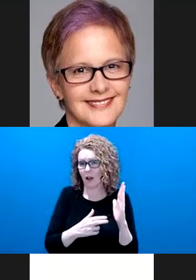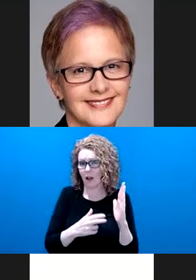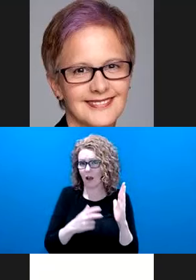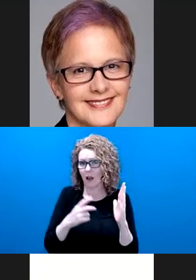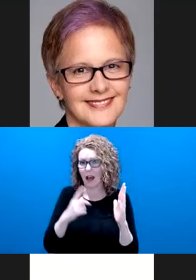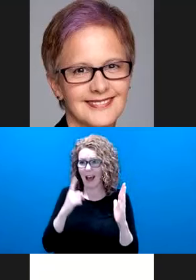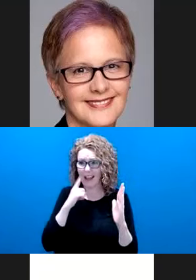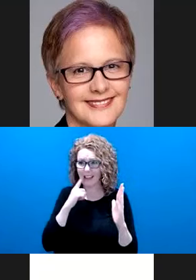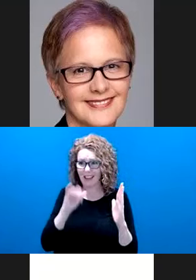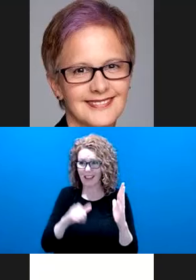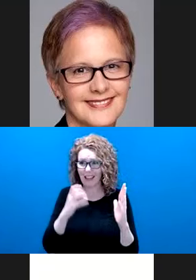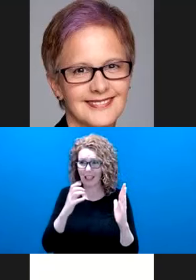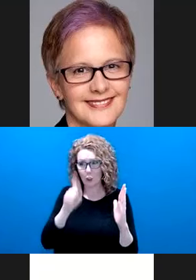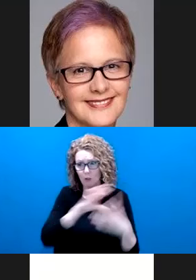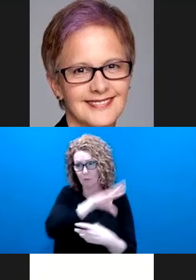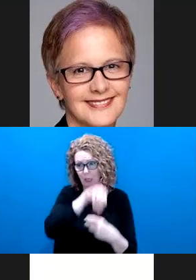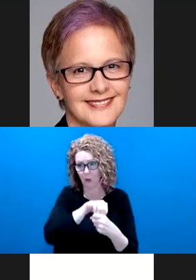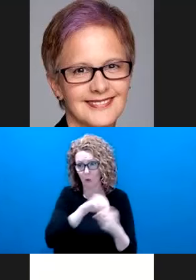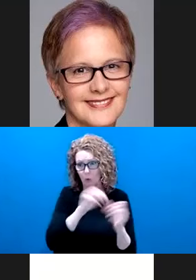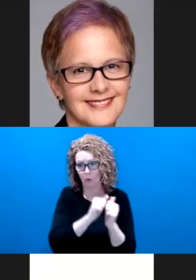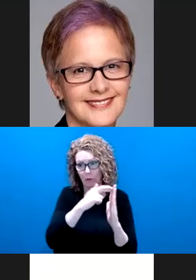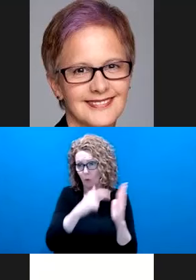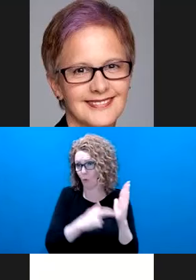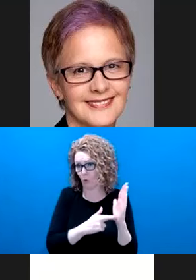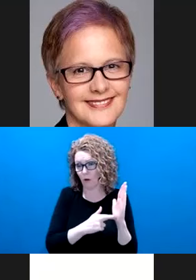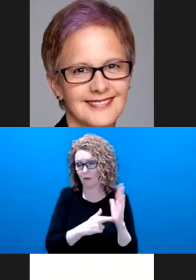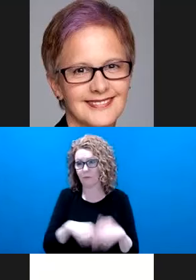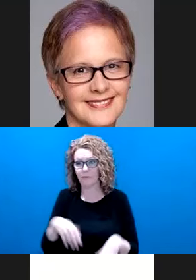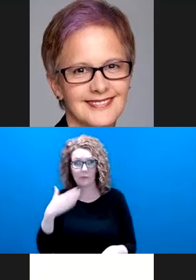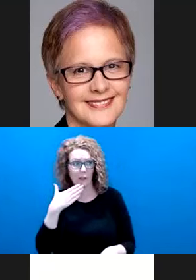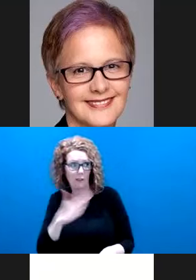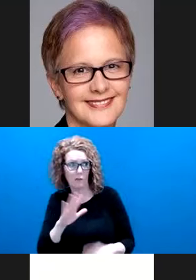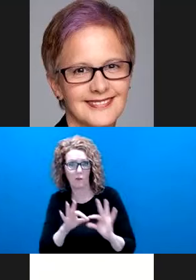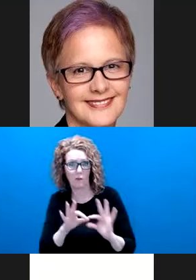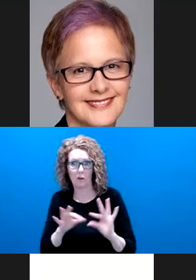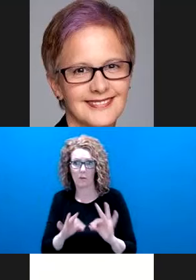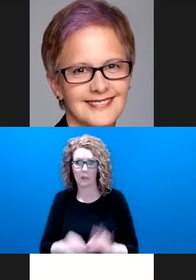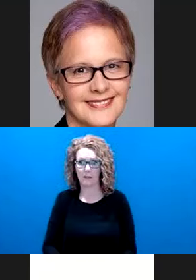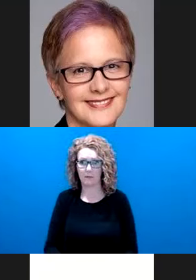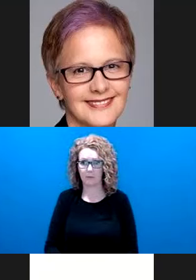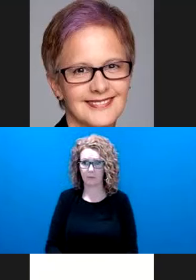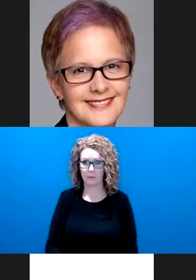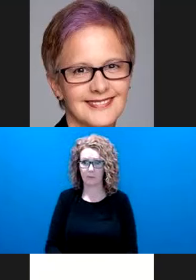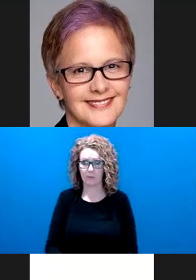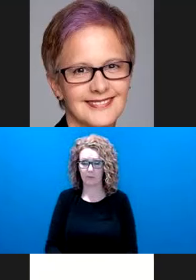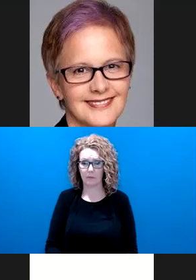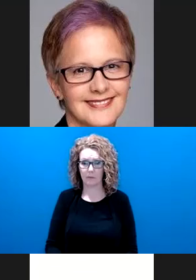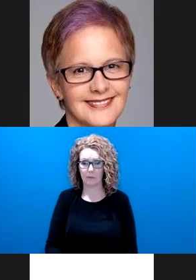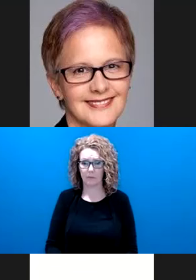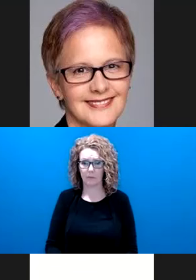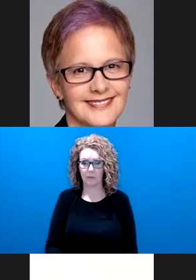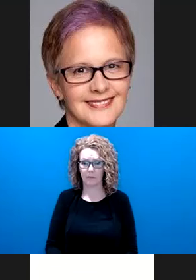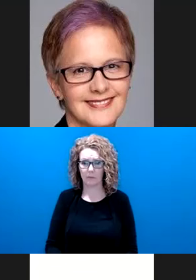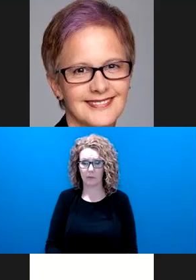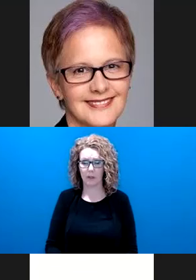who have to implement. Thank you for those comments. And we do have one in the comment